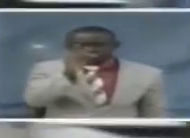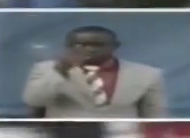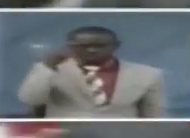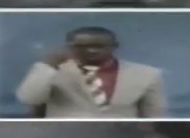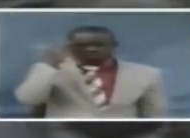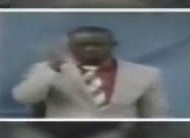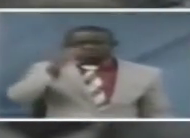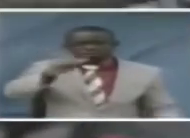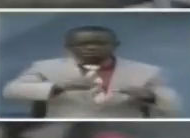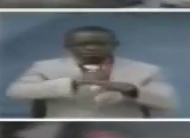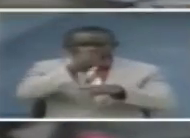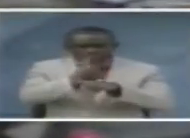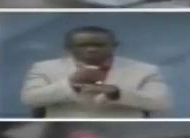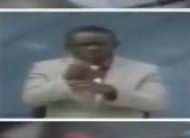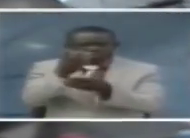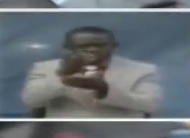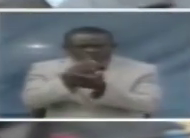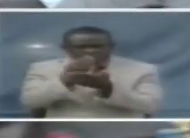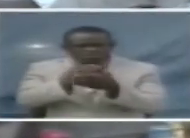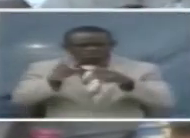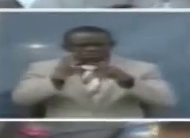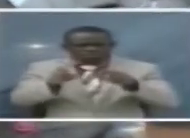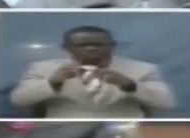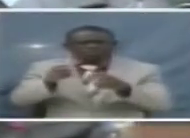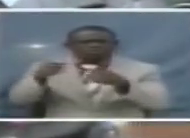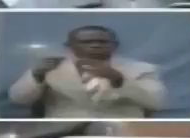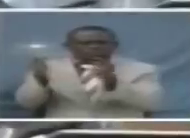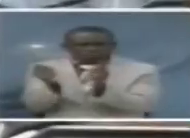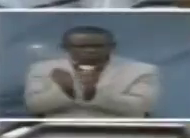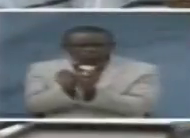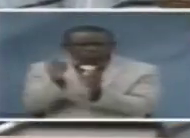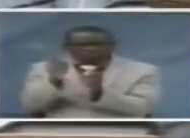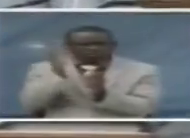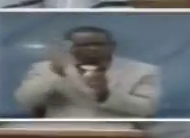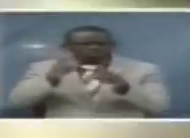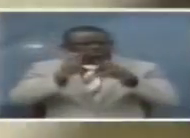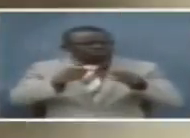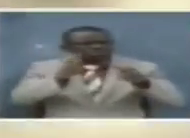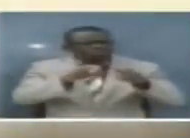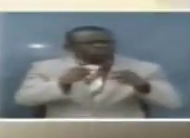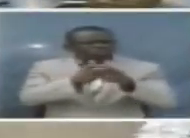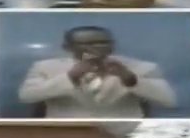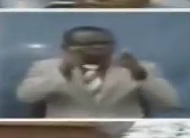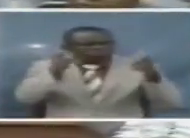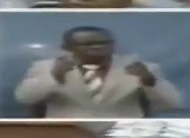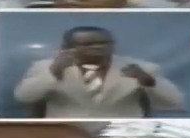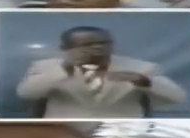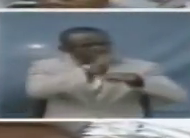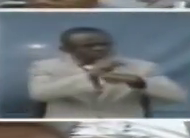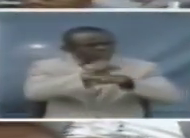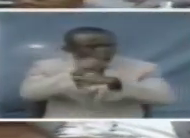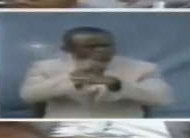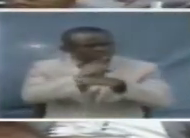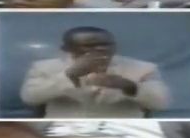2018 establish a feasibility study fund to facilitate undertaking of the feasibility studies for major